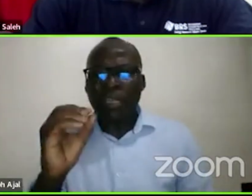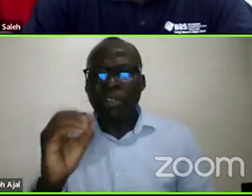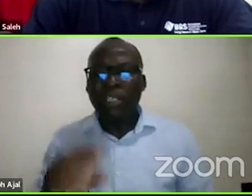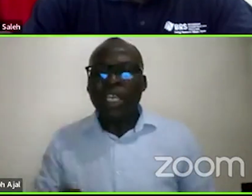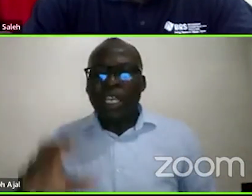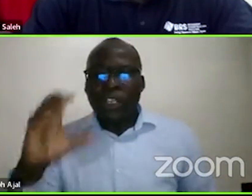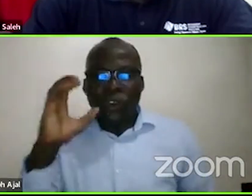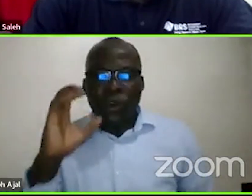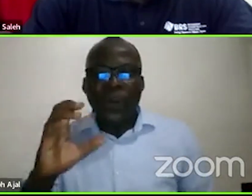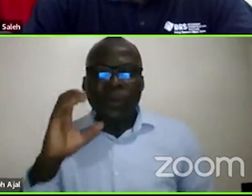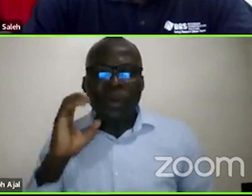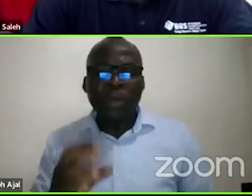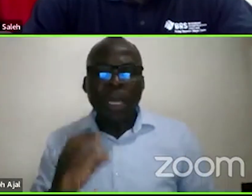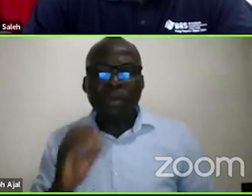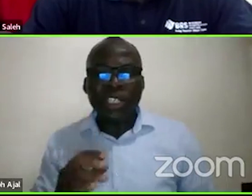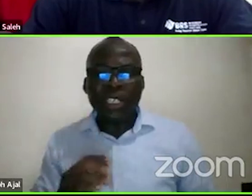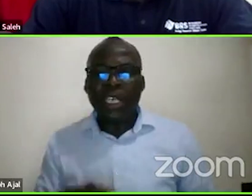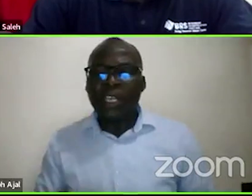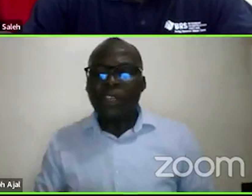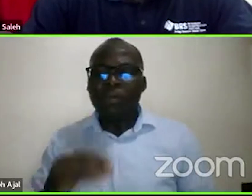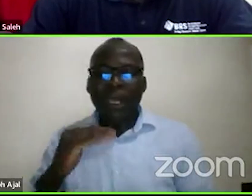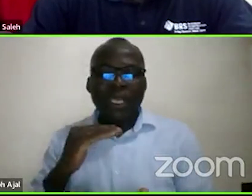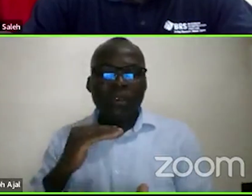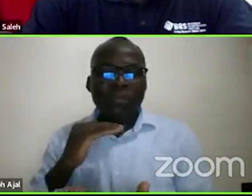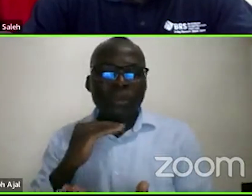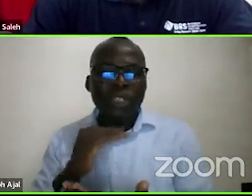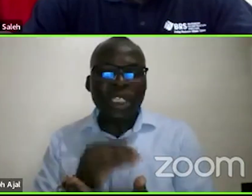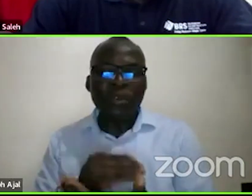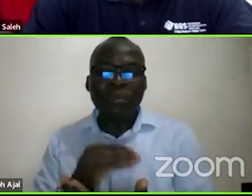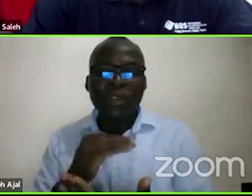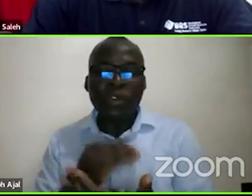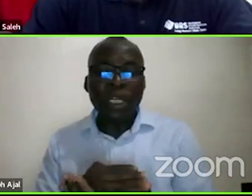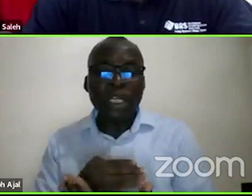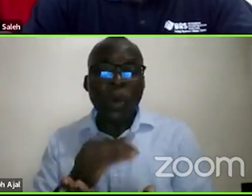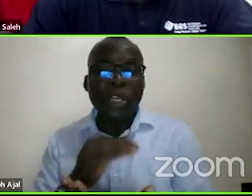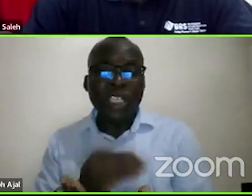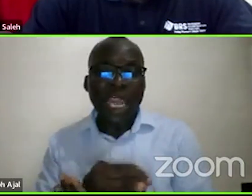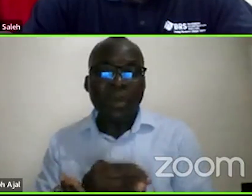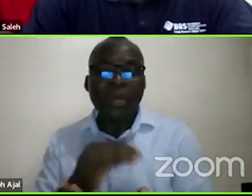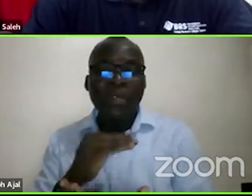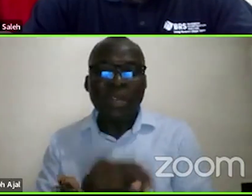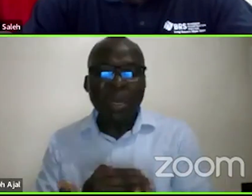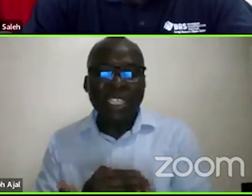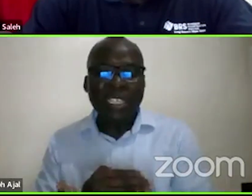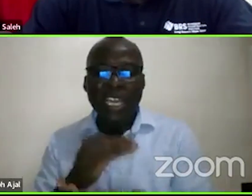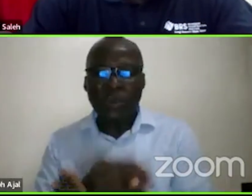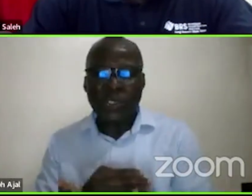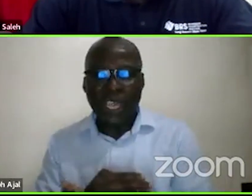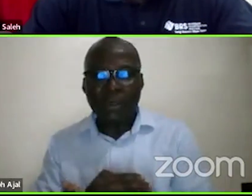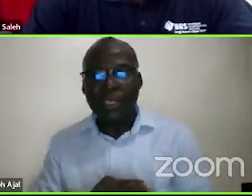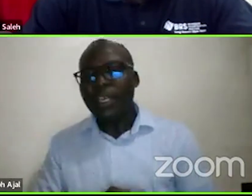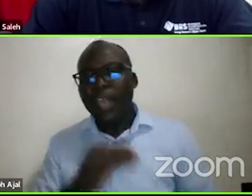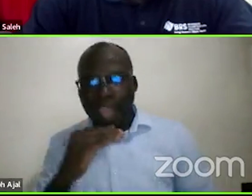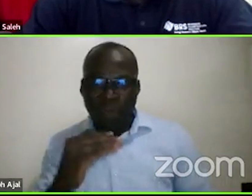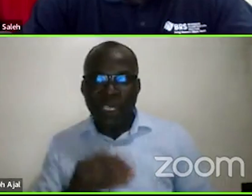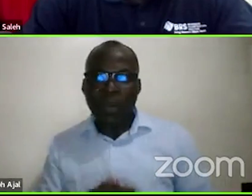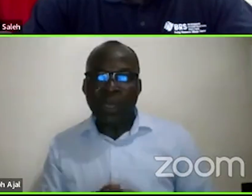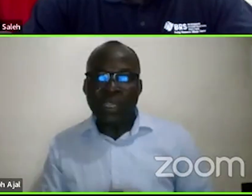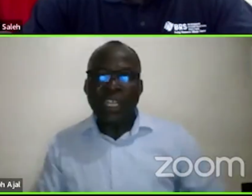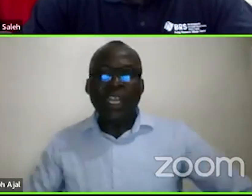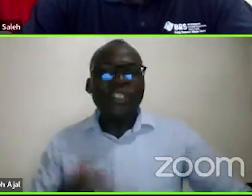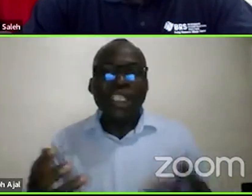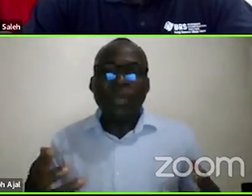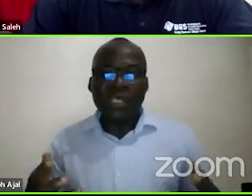very knowledgeable. You know, when you put him on a project, the project will be concluded on time and within budget and on scale. Expert